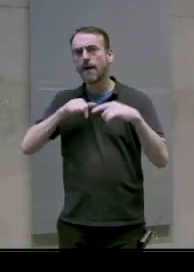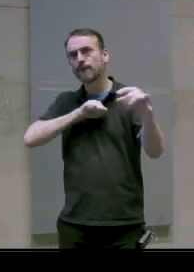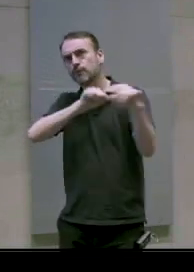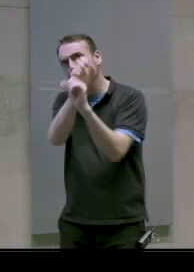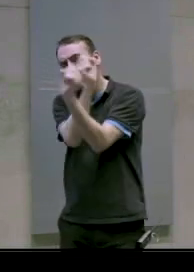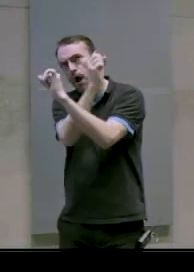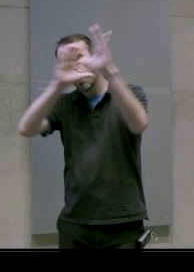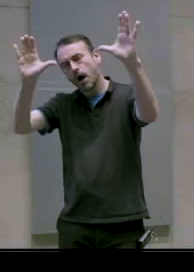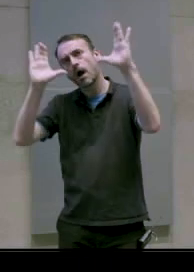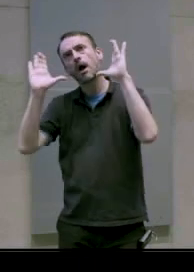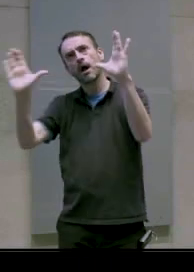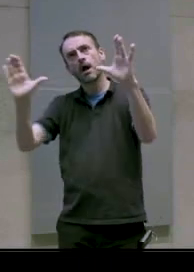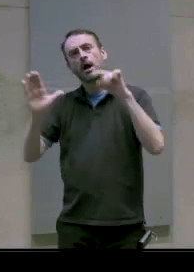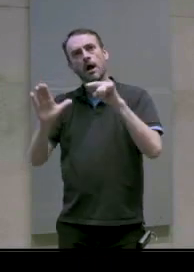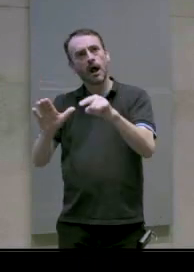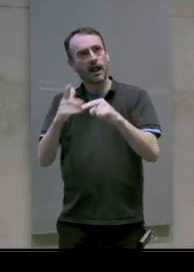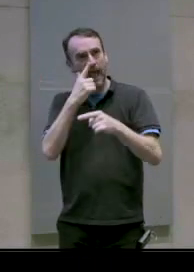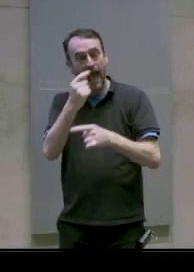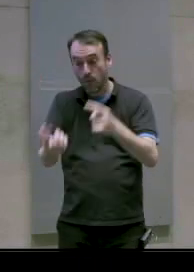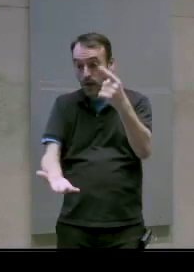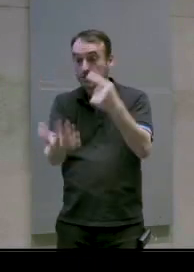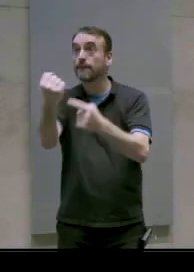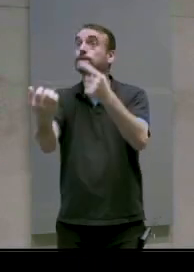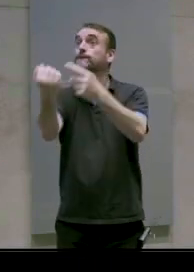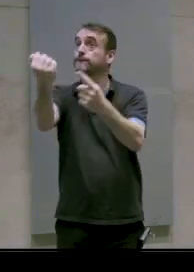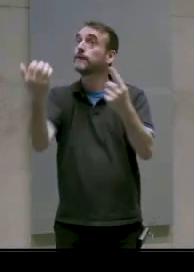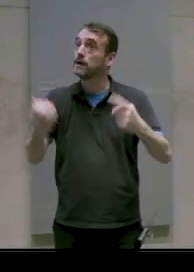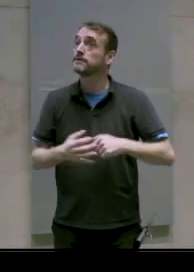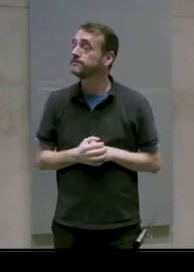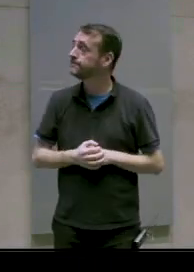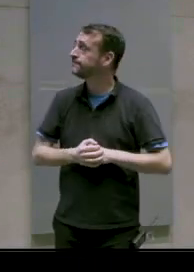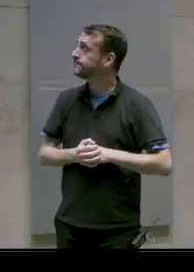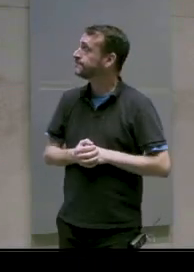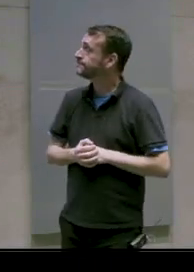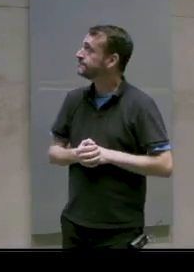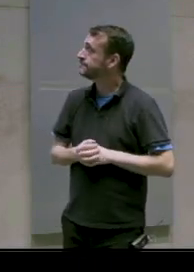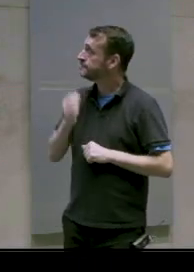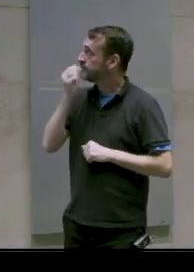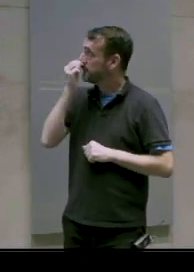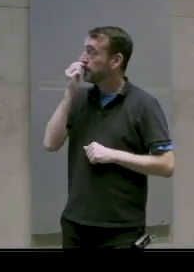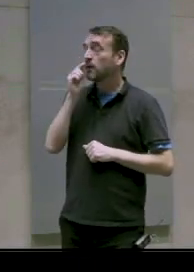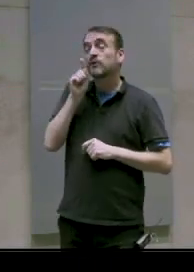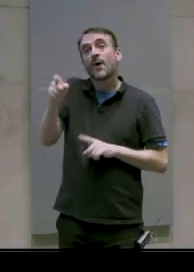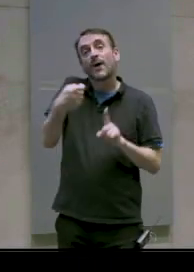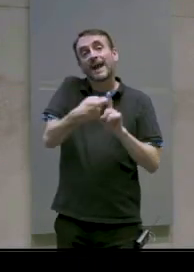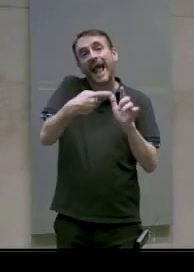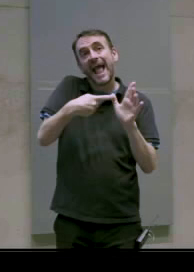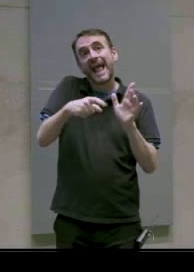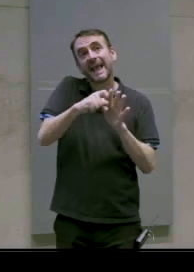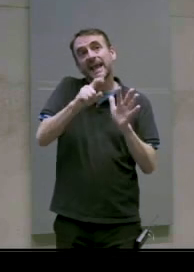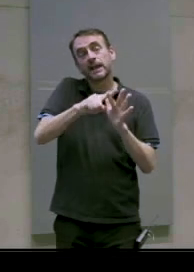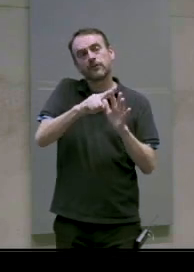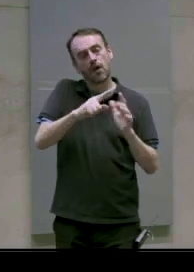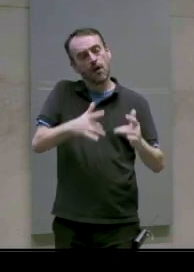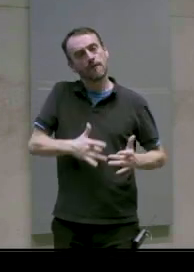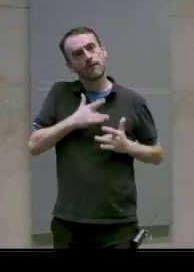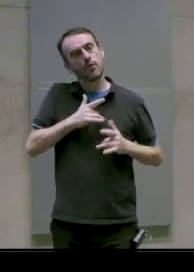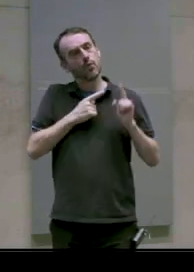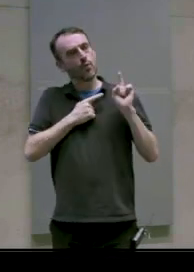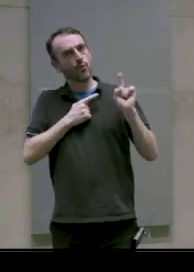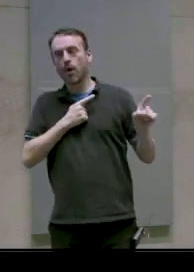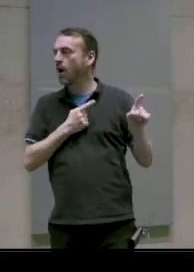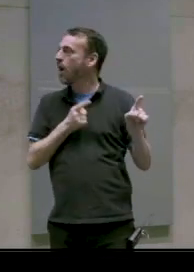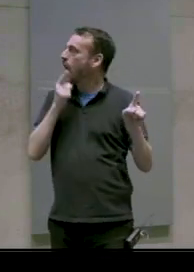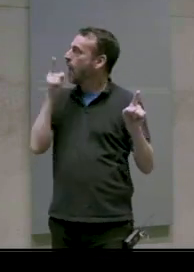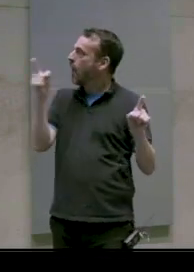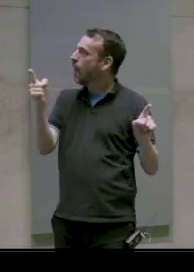to think about how these futures could be achieved." Kate's quote again highlights how self-care through games is tied very strongly to